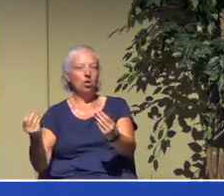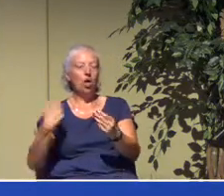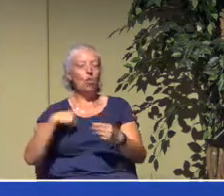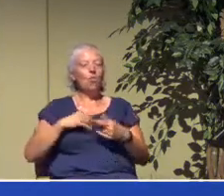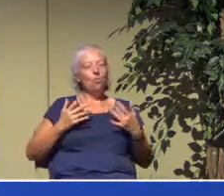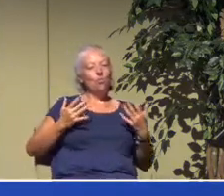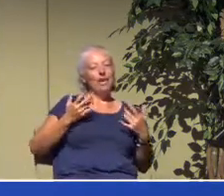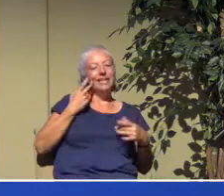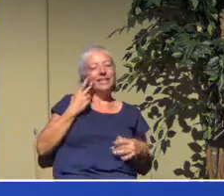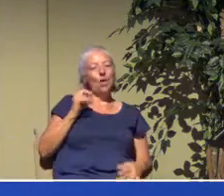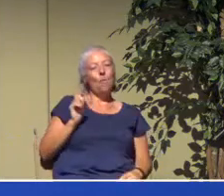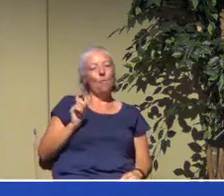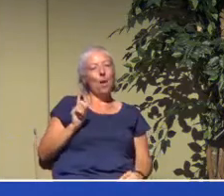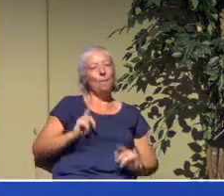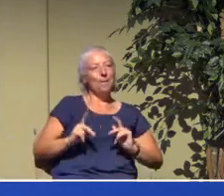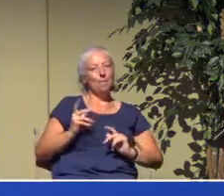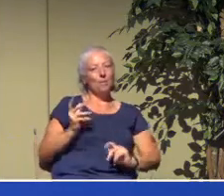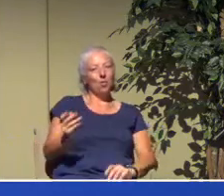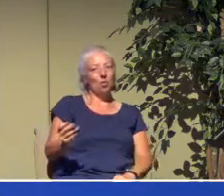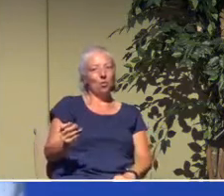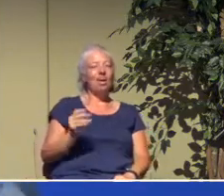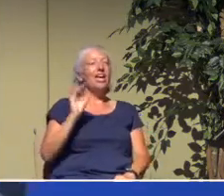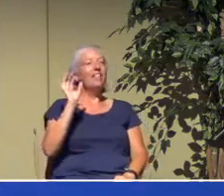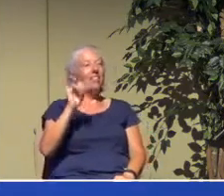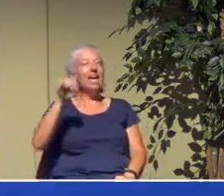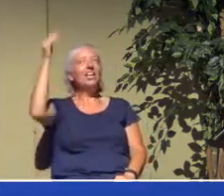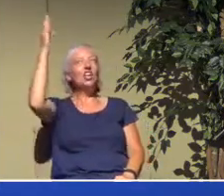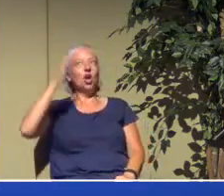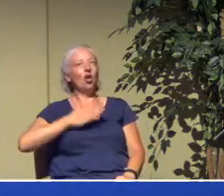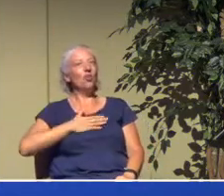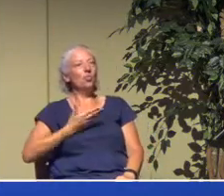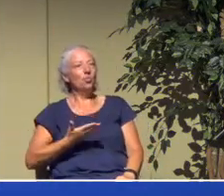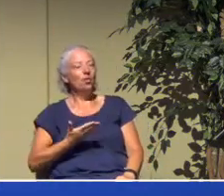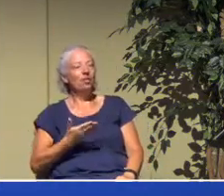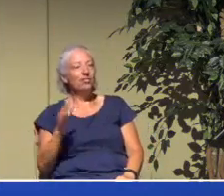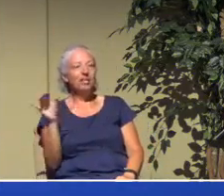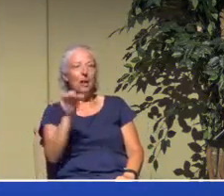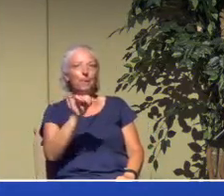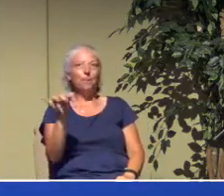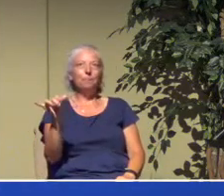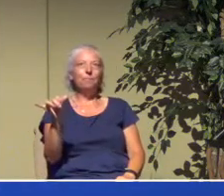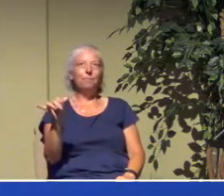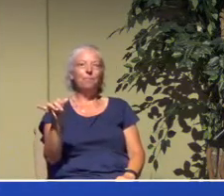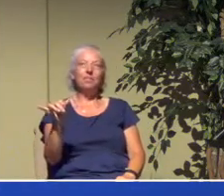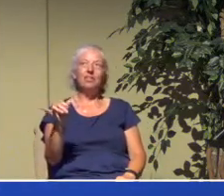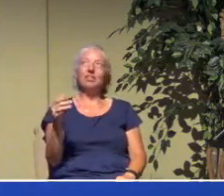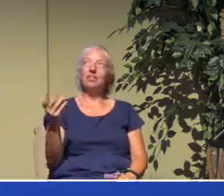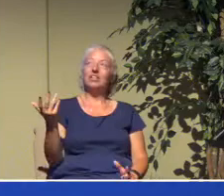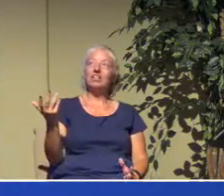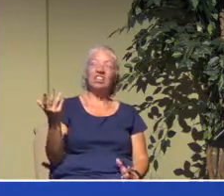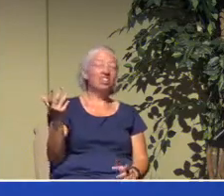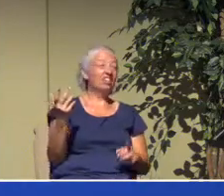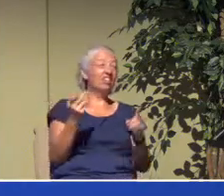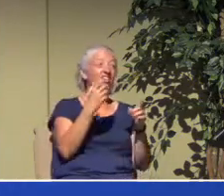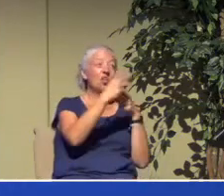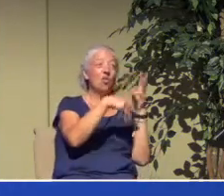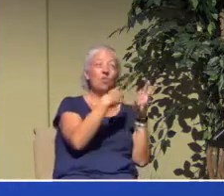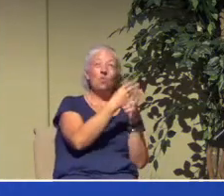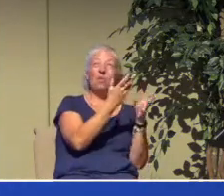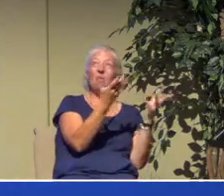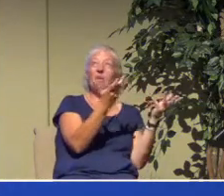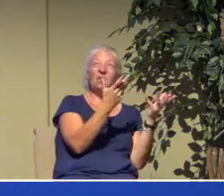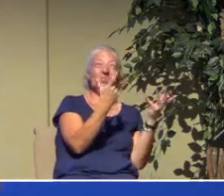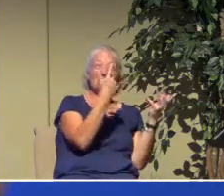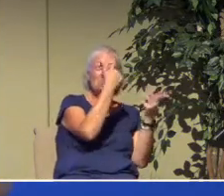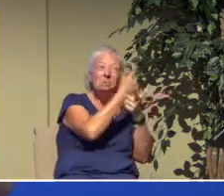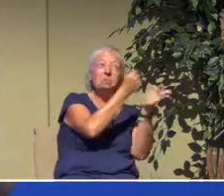where they do walk. And that's the will of God. When we come to Jesus, he says, this isn't just anarchy, I do whatever I want. No, he says, there's a